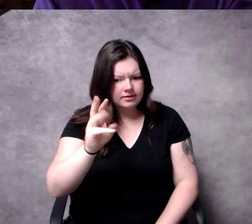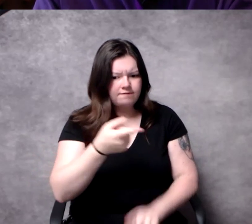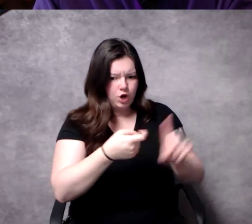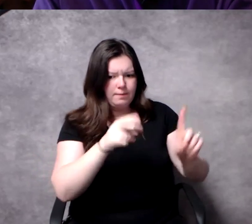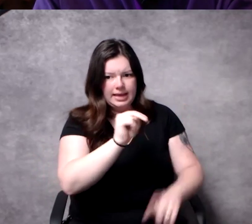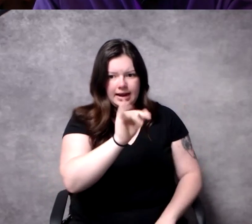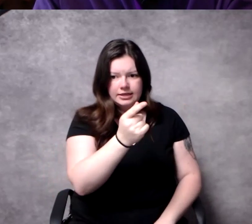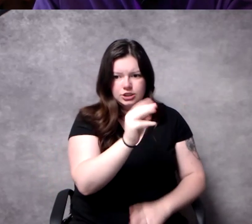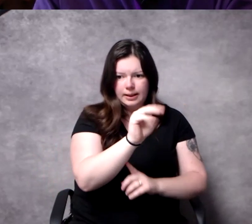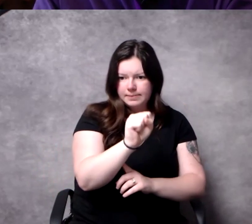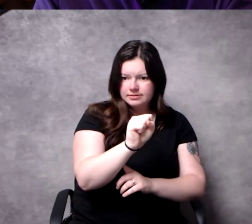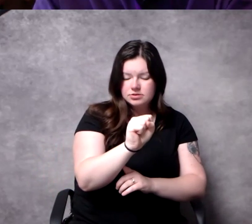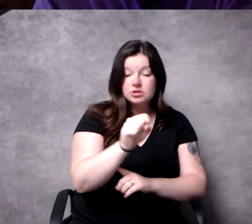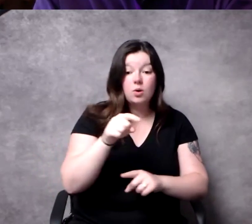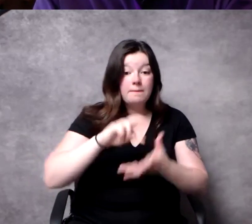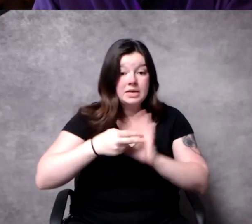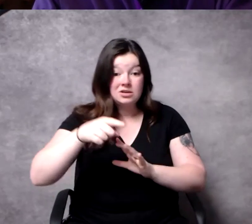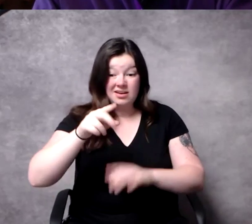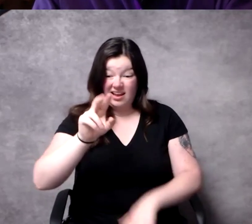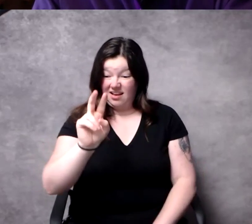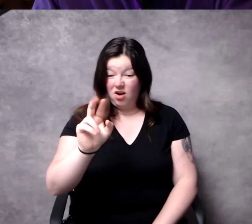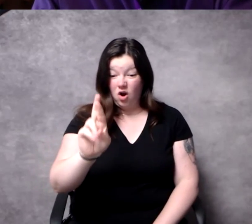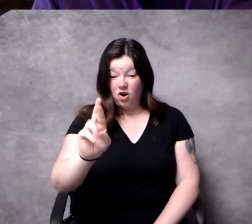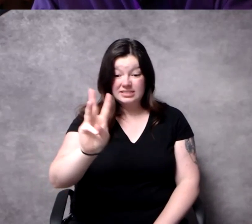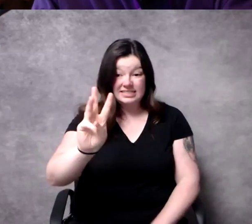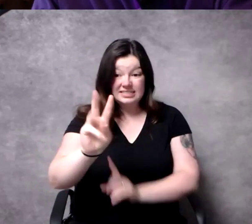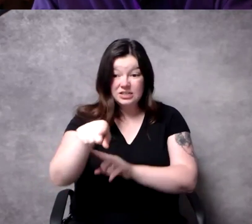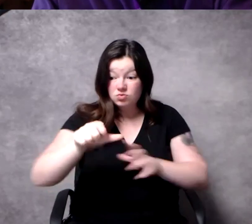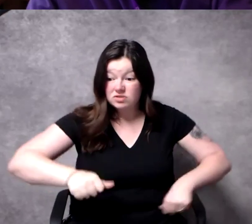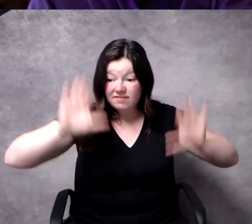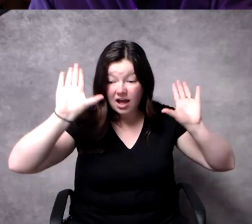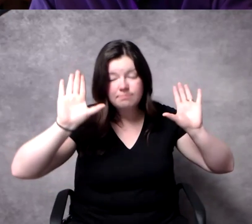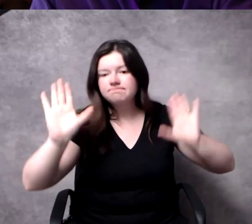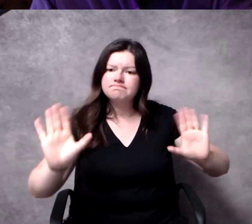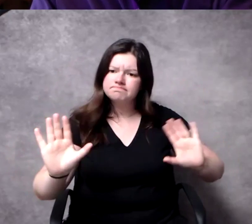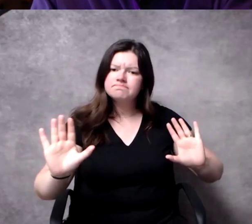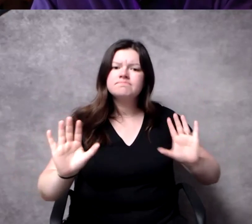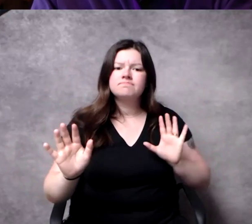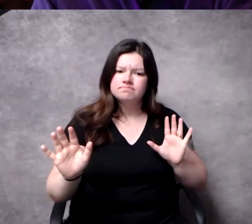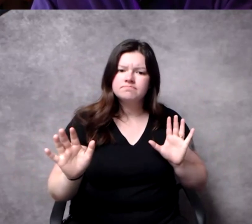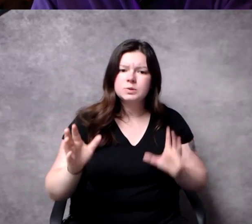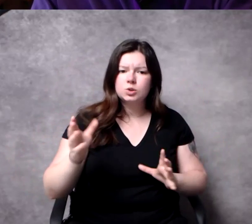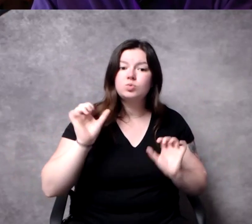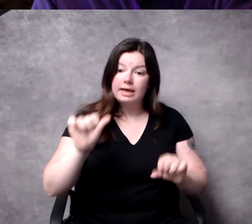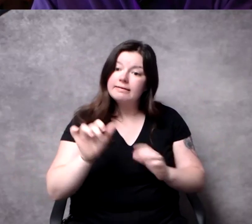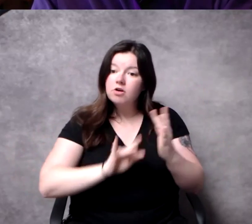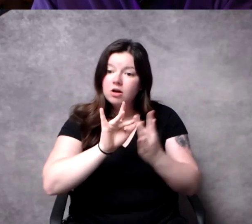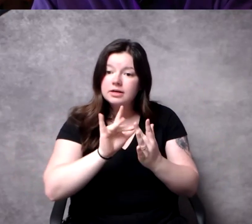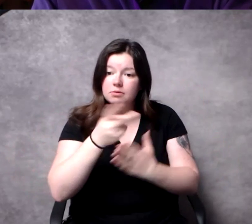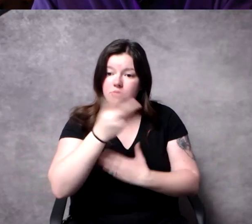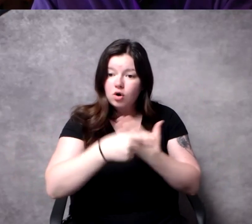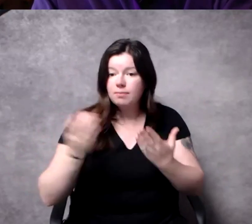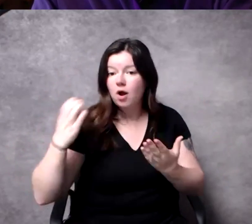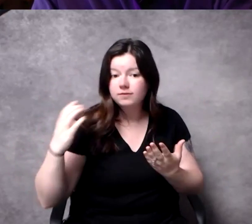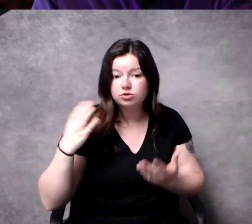up on the R16 program itself yet, but you know, again, you could talk to a program officer to